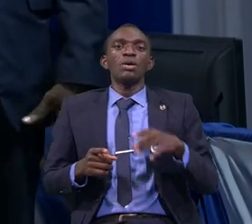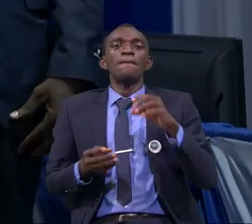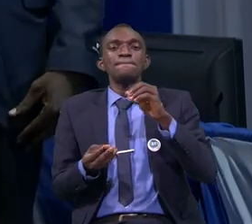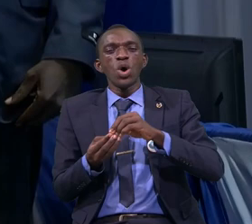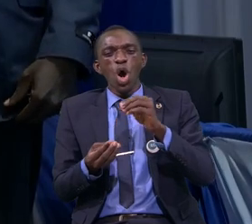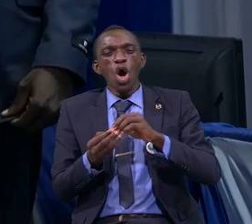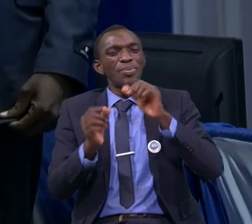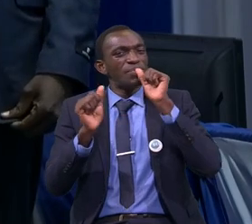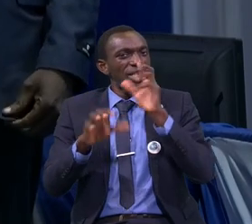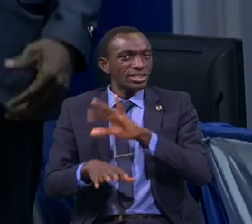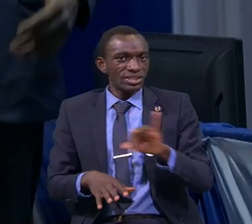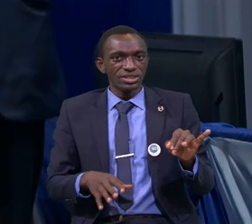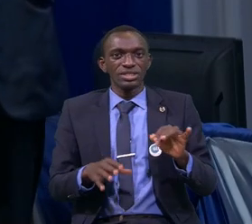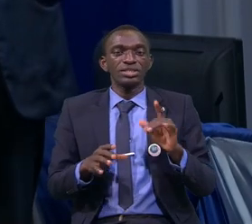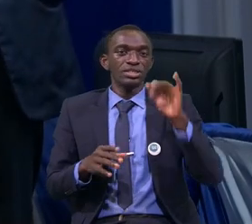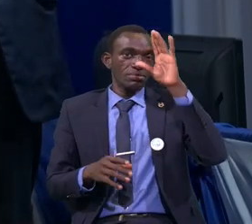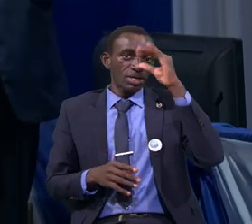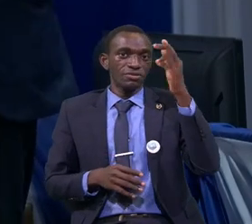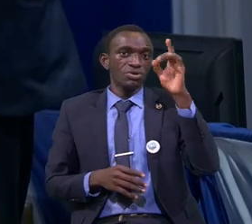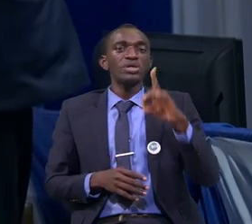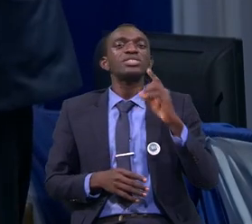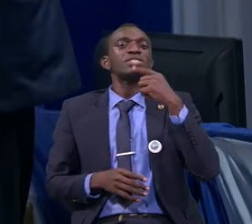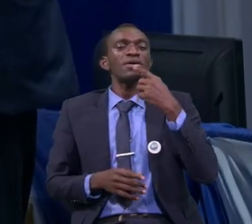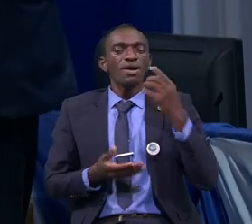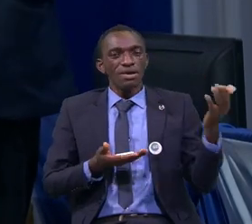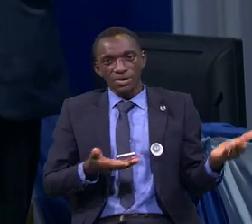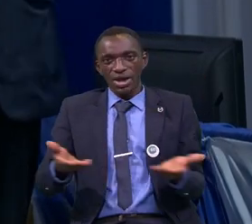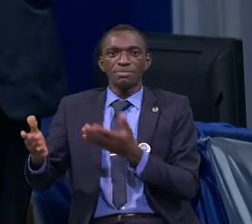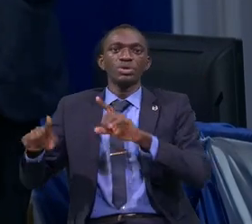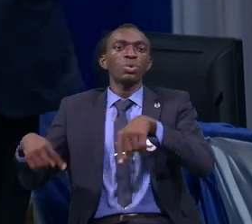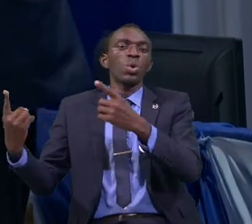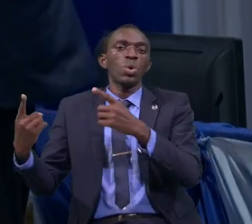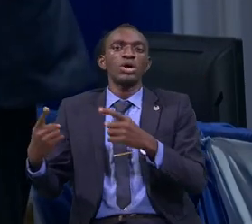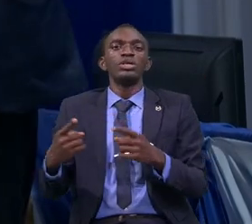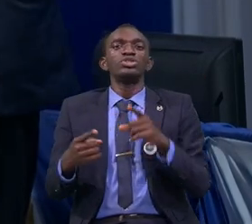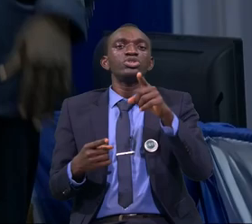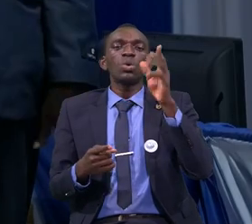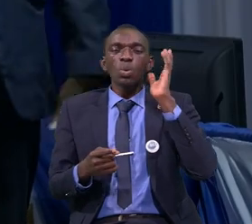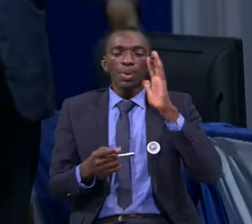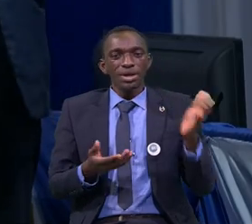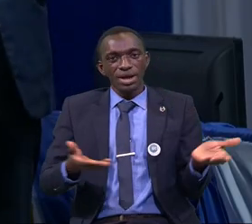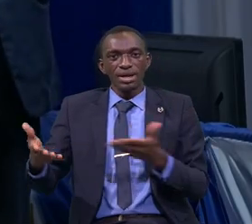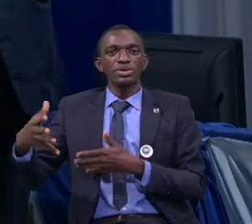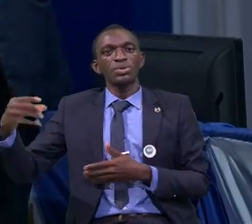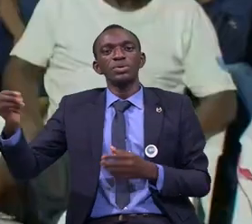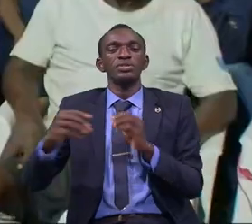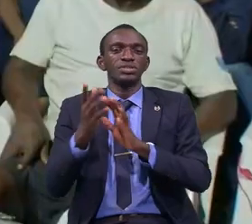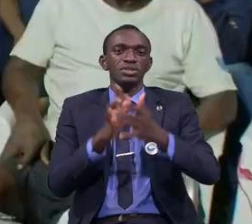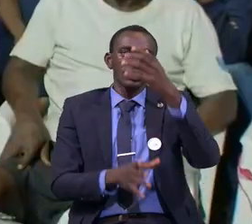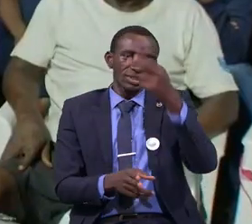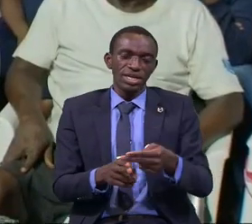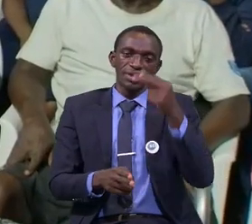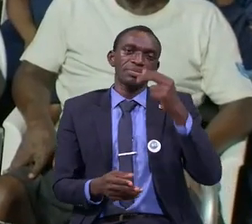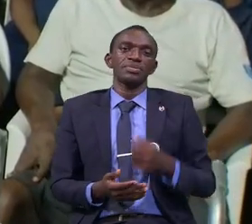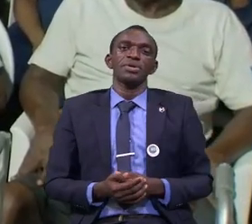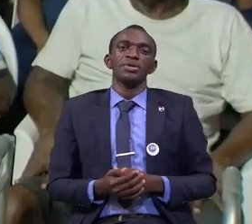of God said, carry, go. You will carry. I say, you will carry.